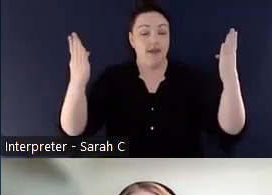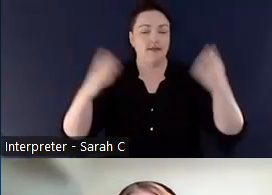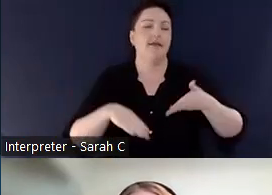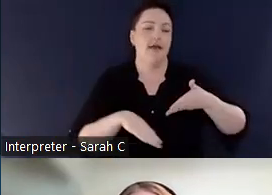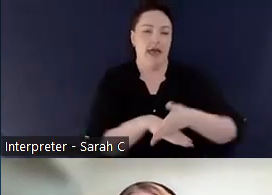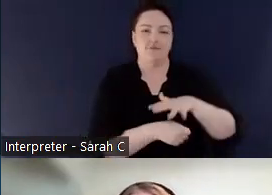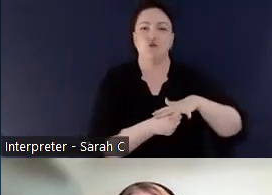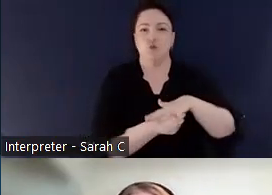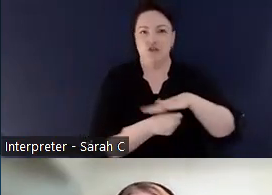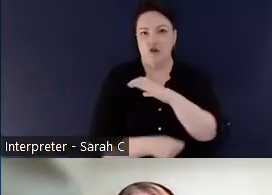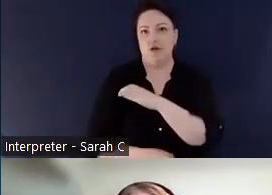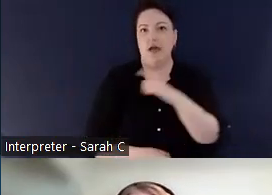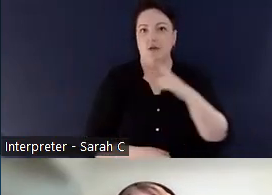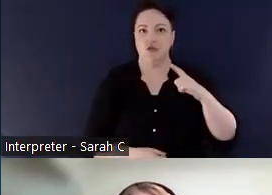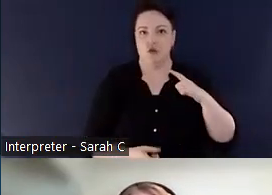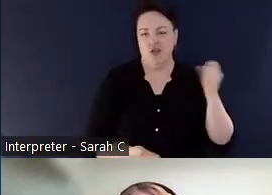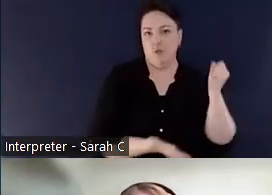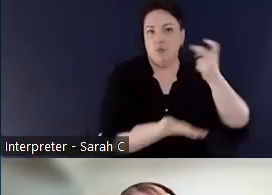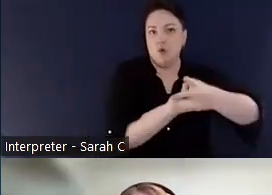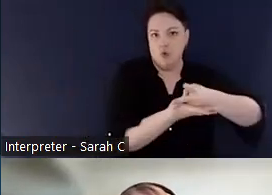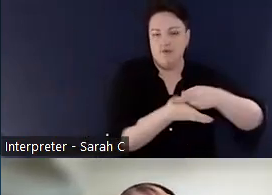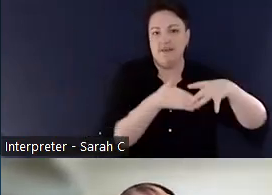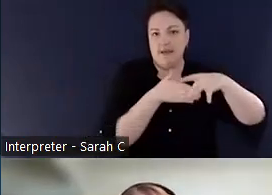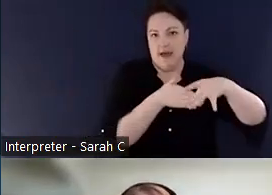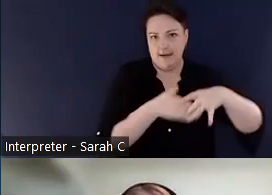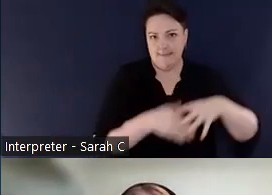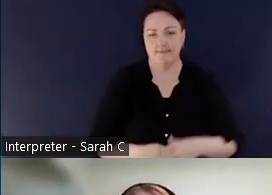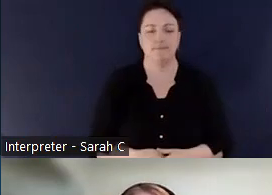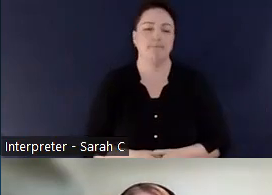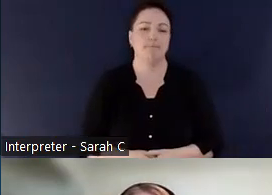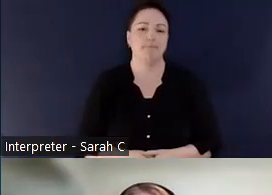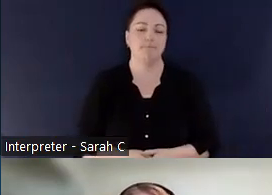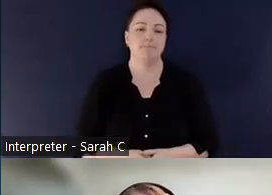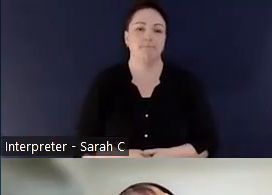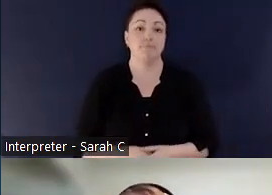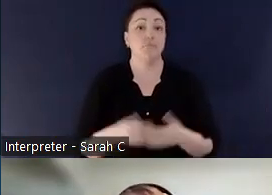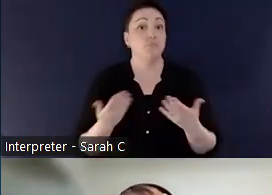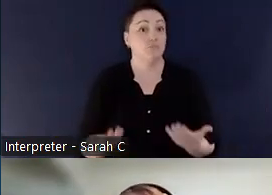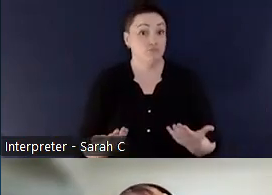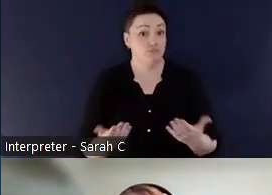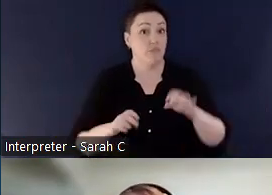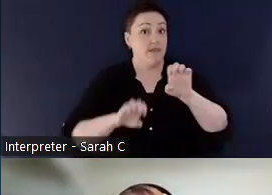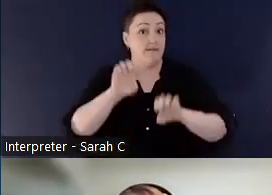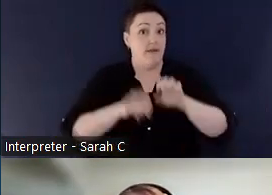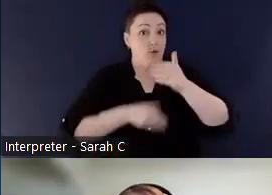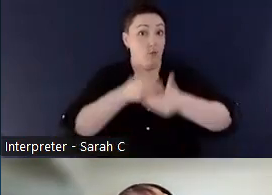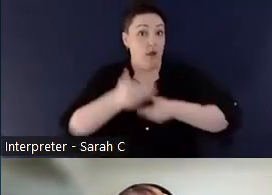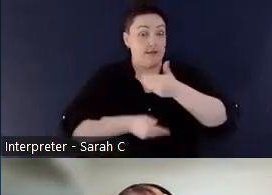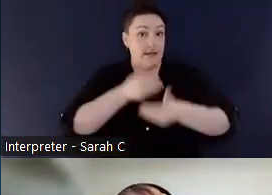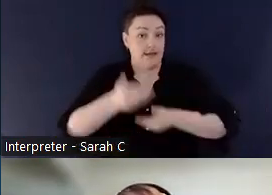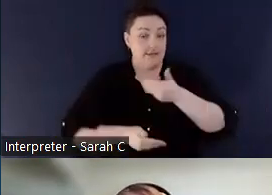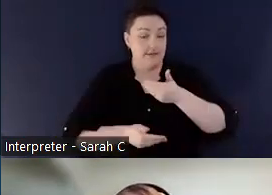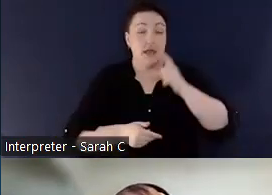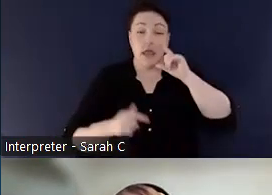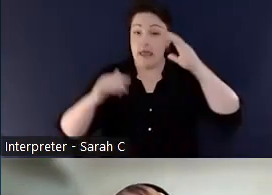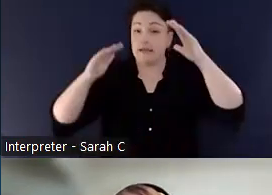approves the program guidelines. So we anticipate an evaluation process to take place